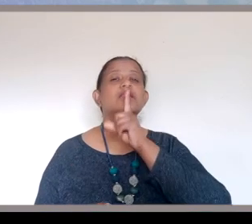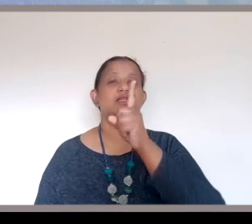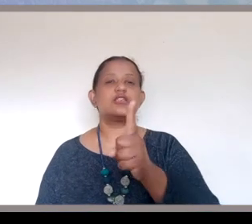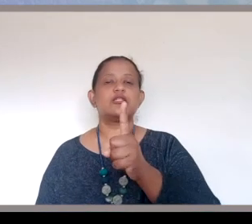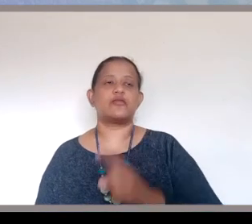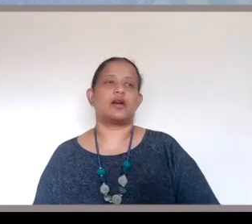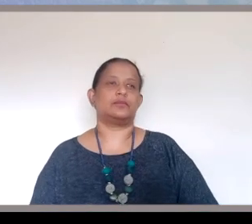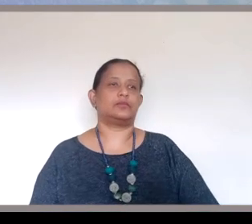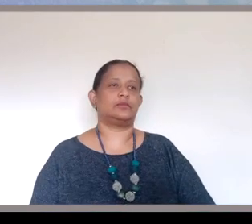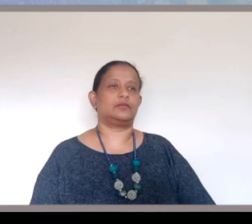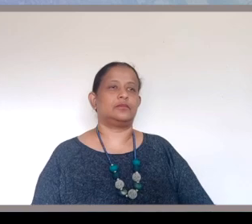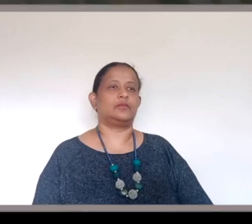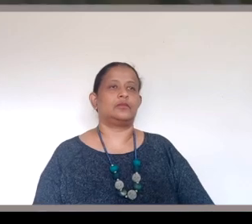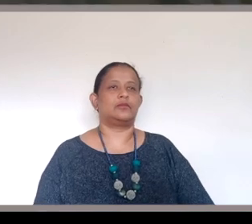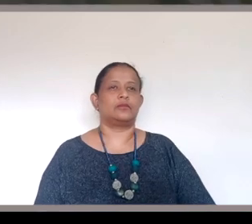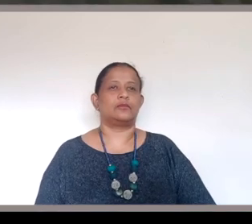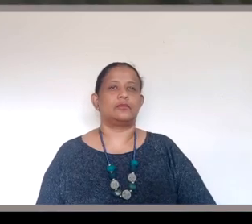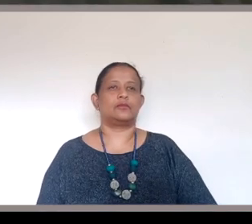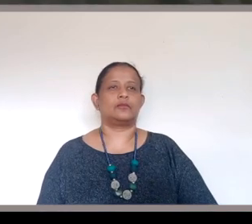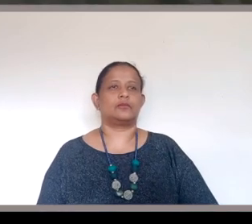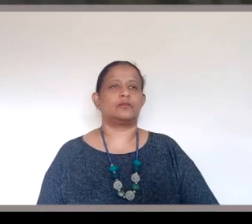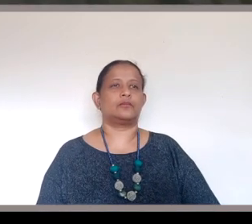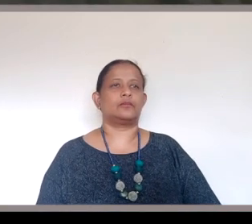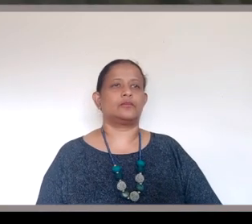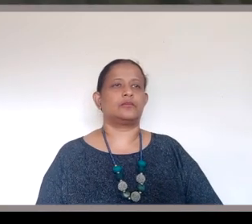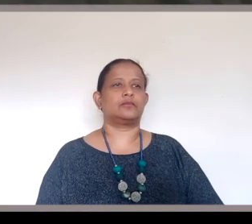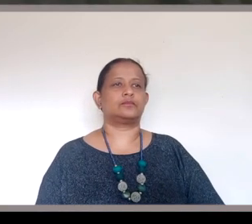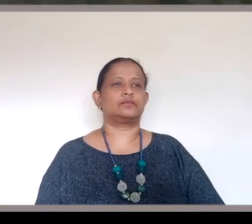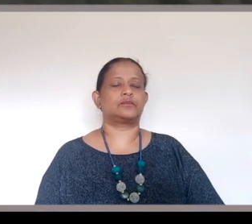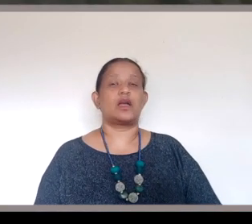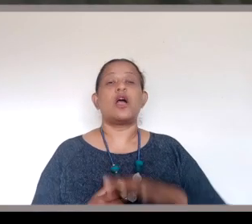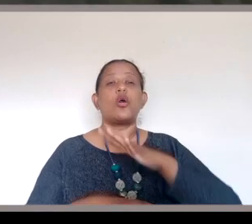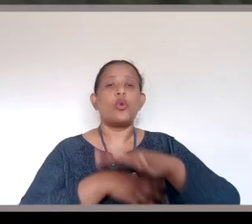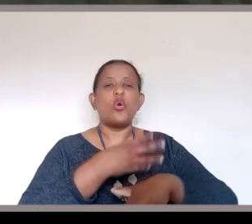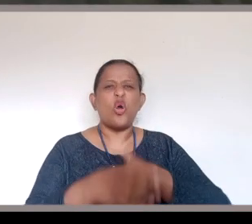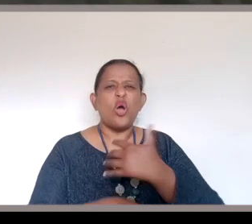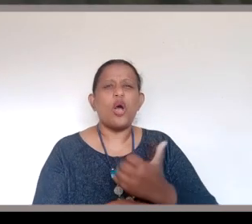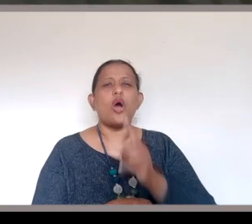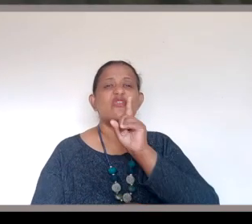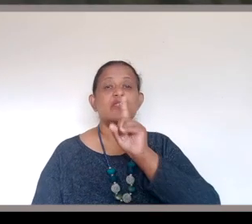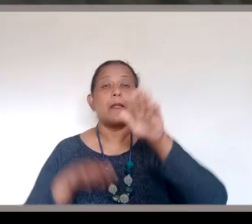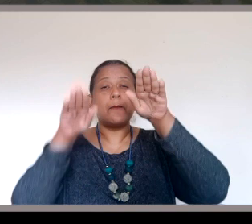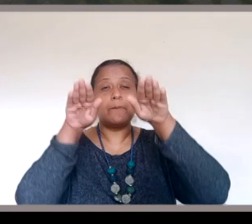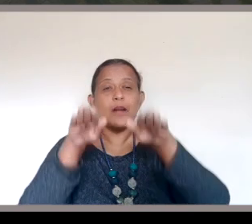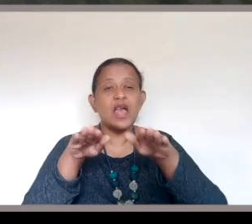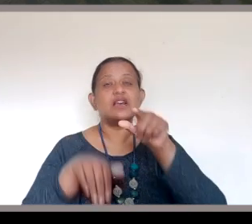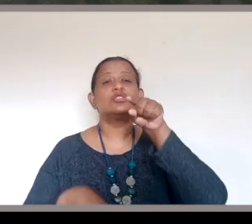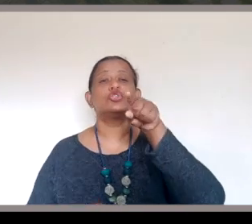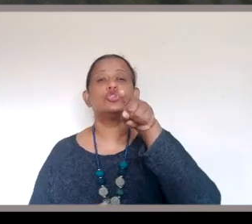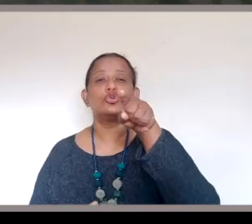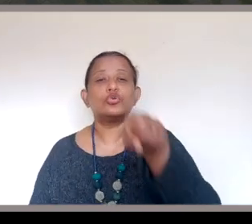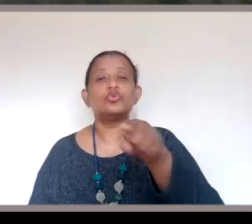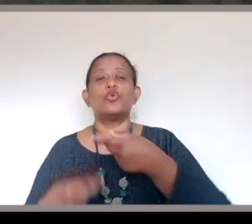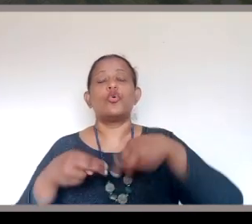for you. Listen to me. God says, God blesses those who patiently endure testing